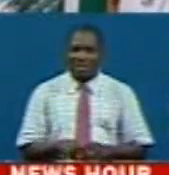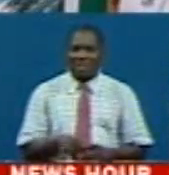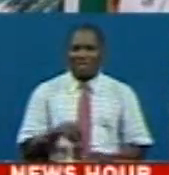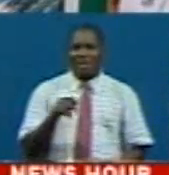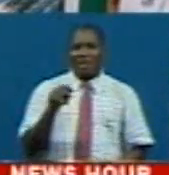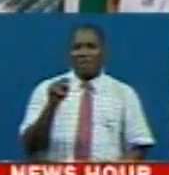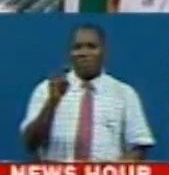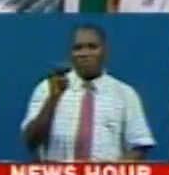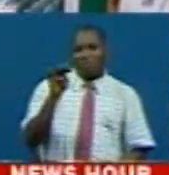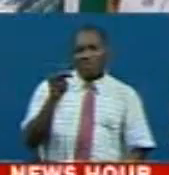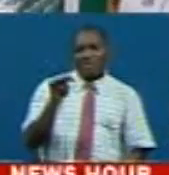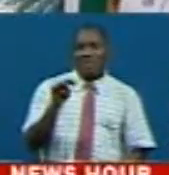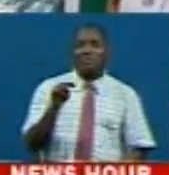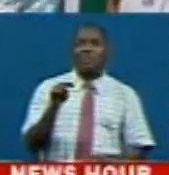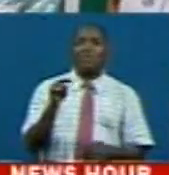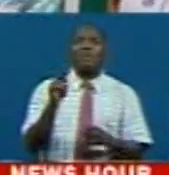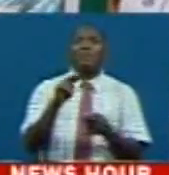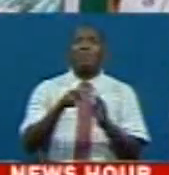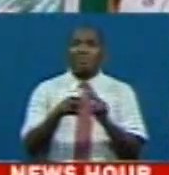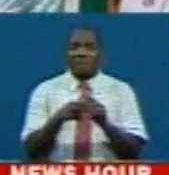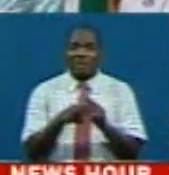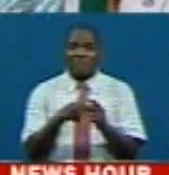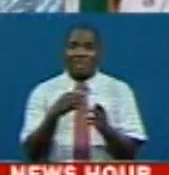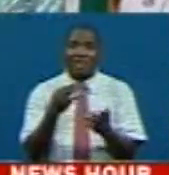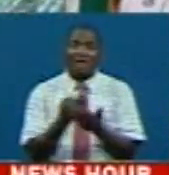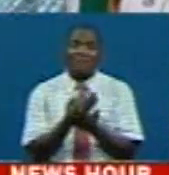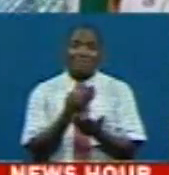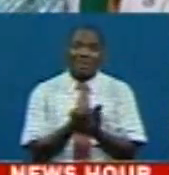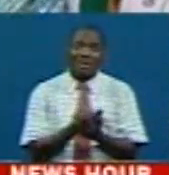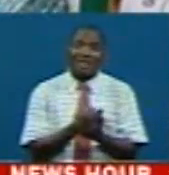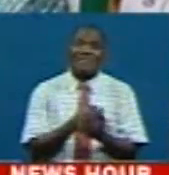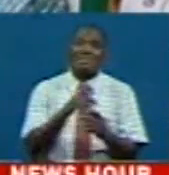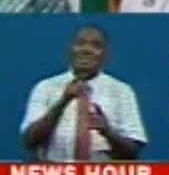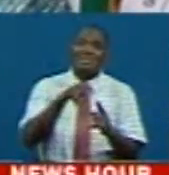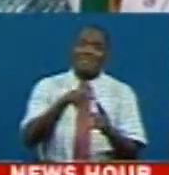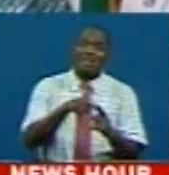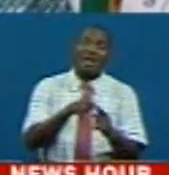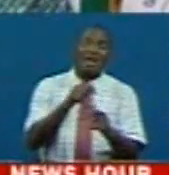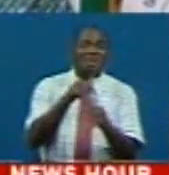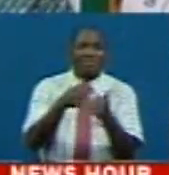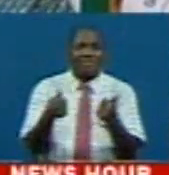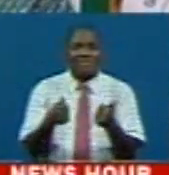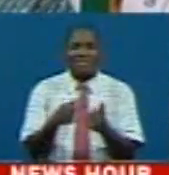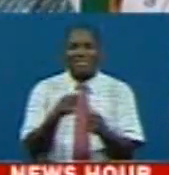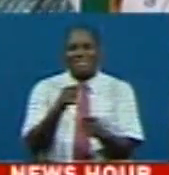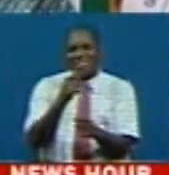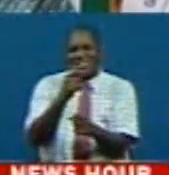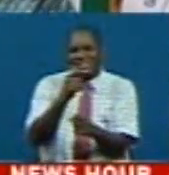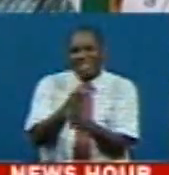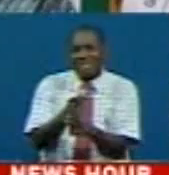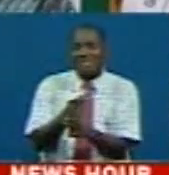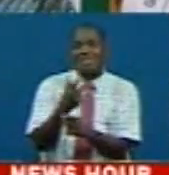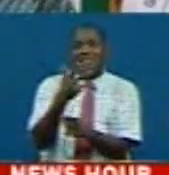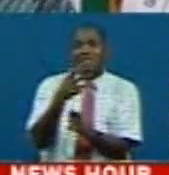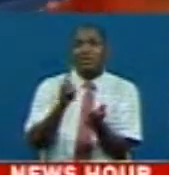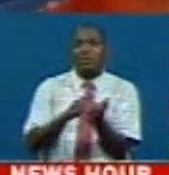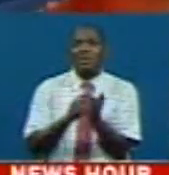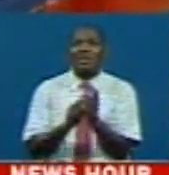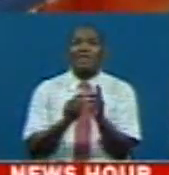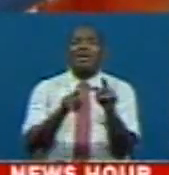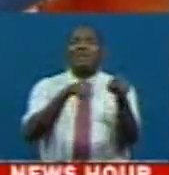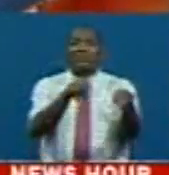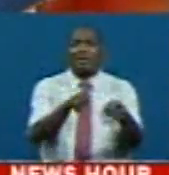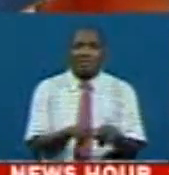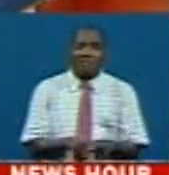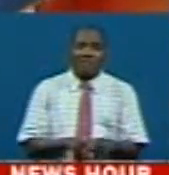14 available slots with financial clearance salaries ready to be paid, only 3 doctors came.